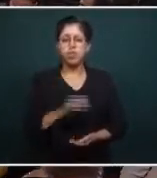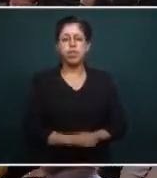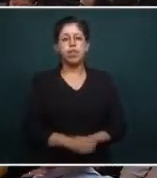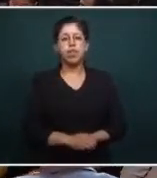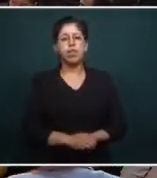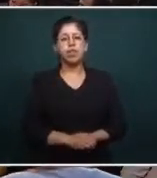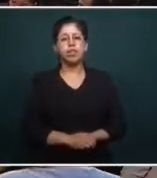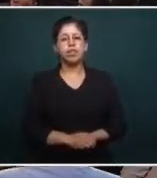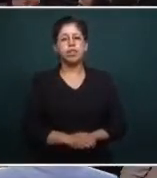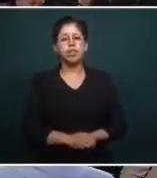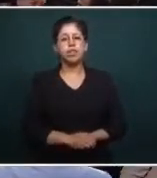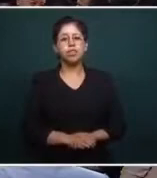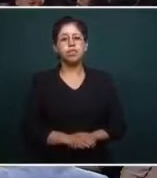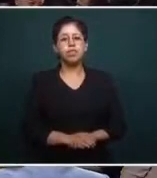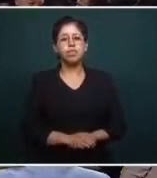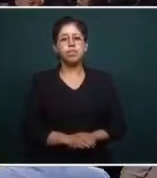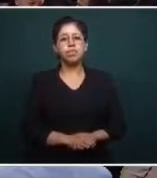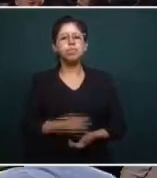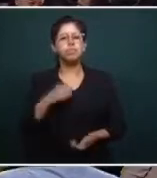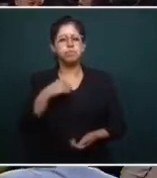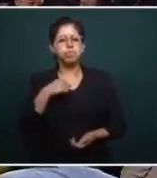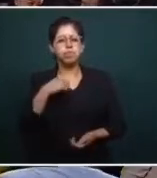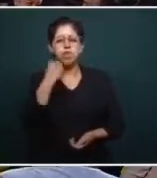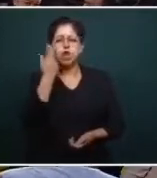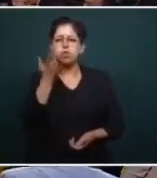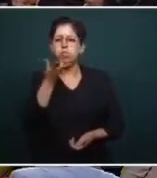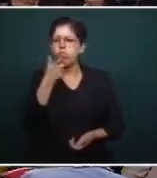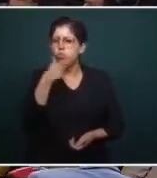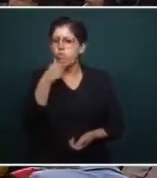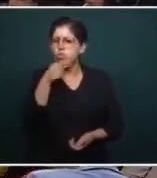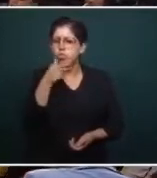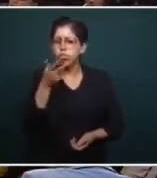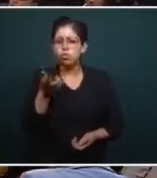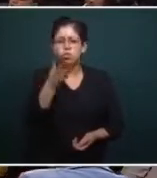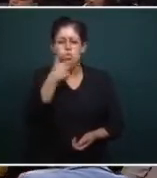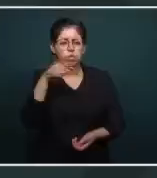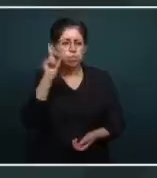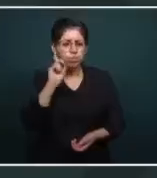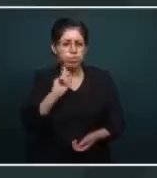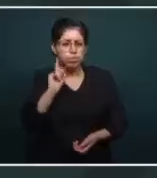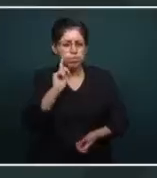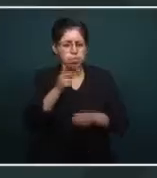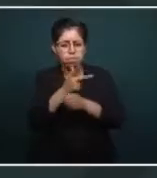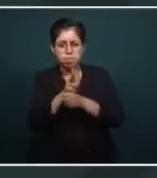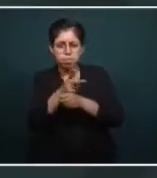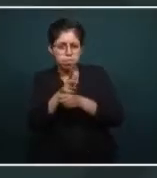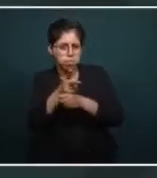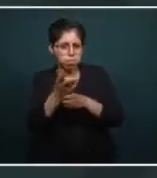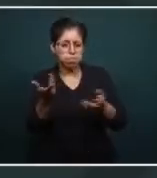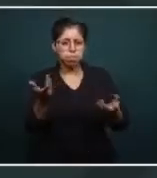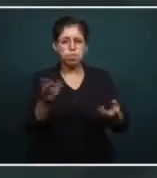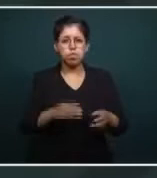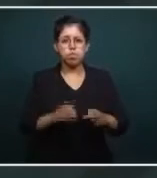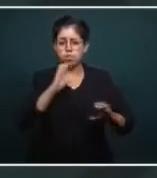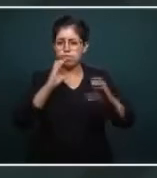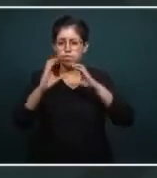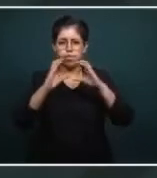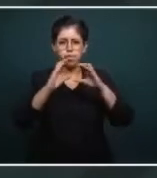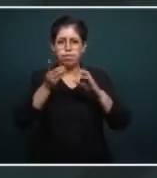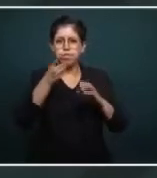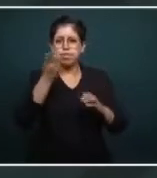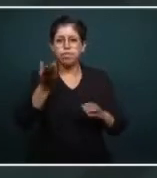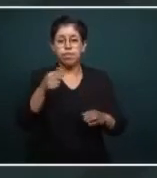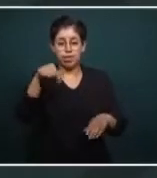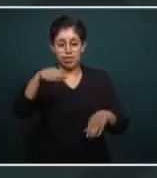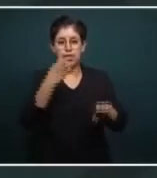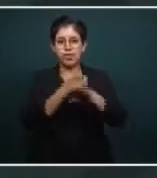start un periodista, with a mujer, hombre, man and woman, comunicador del